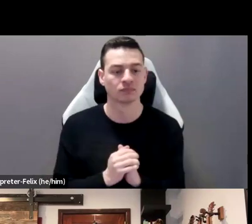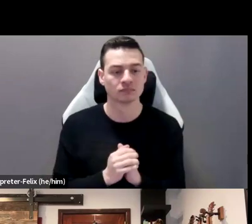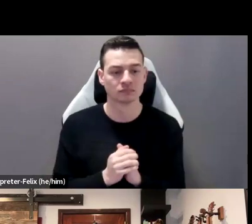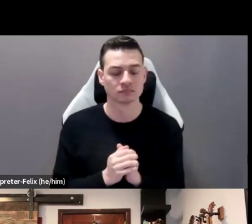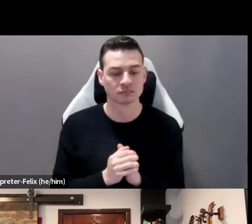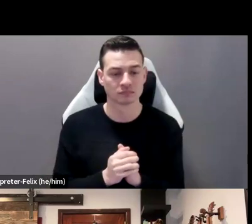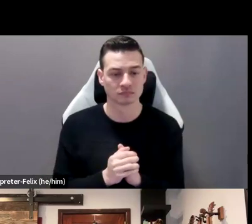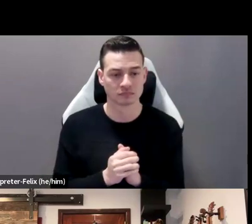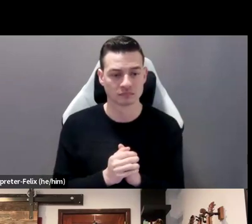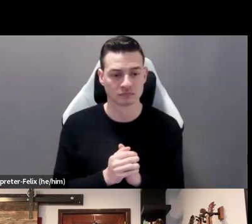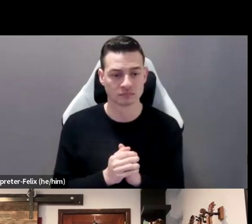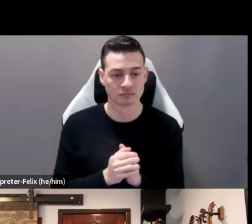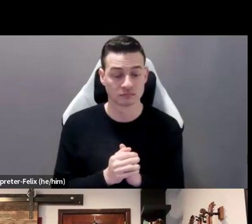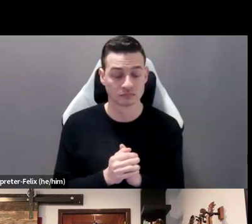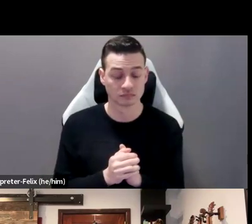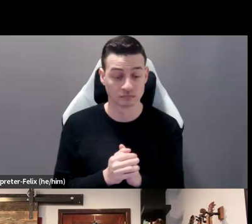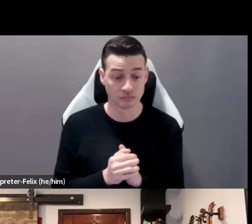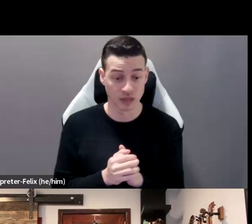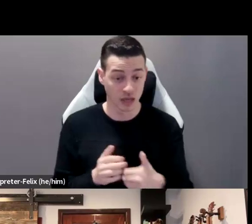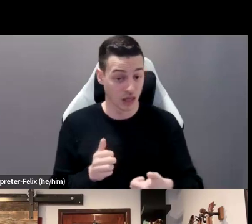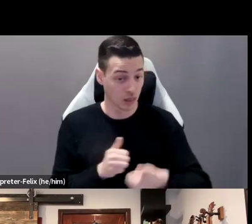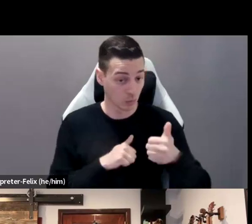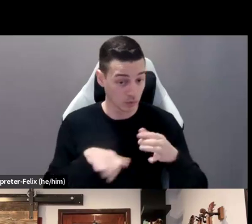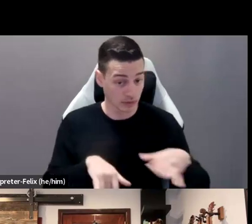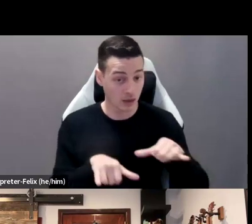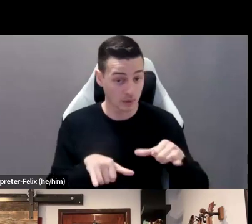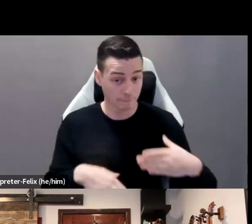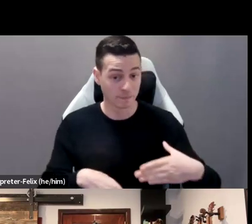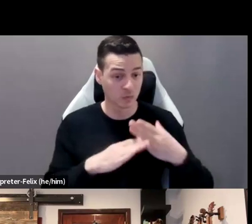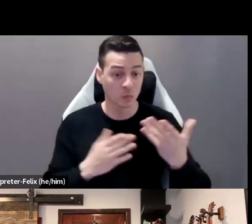the 4 most common